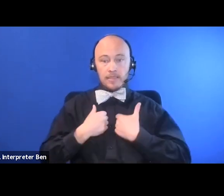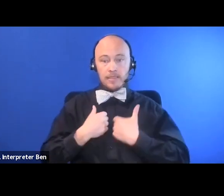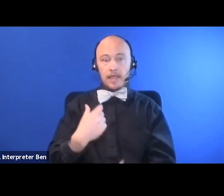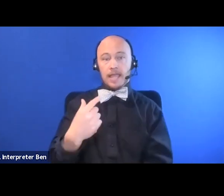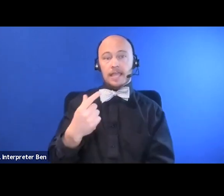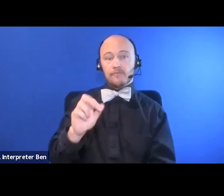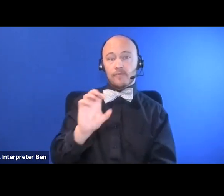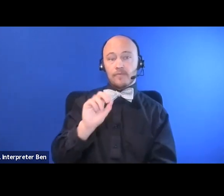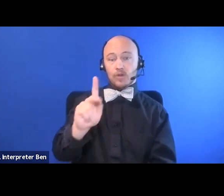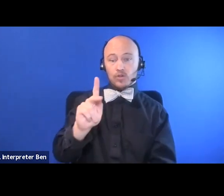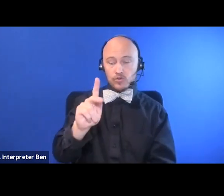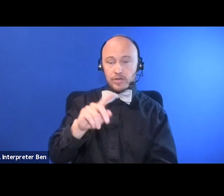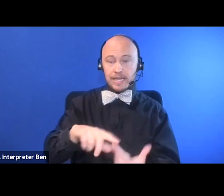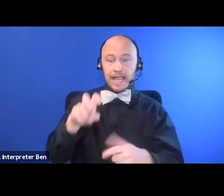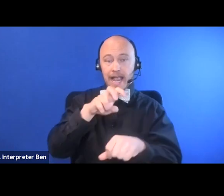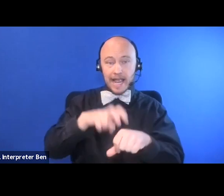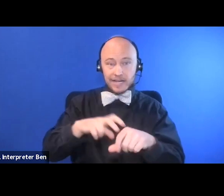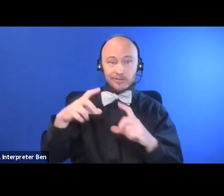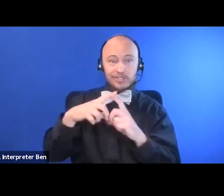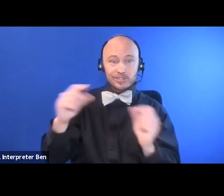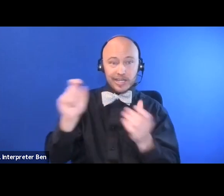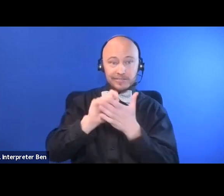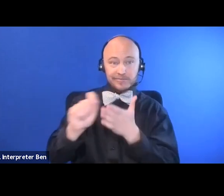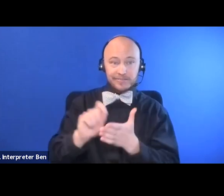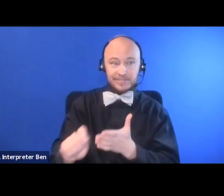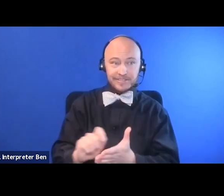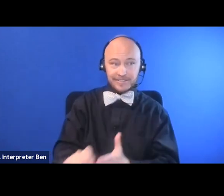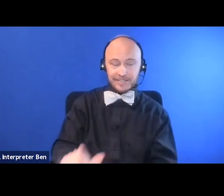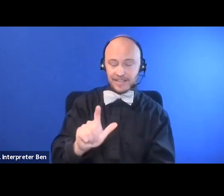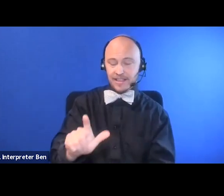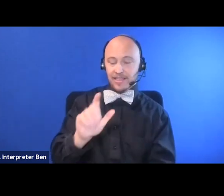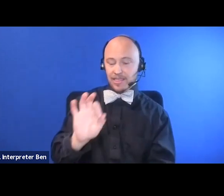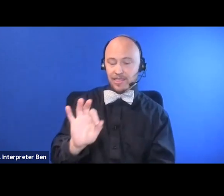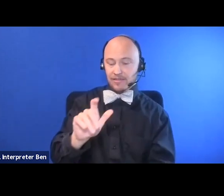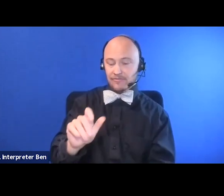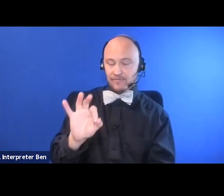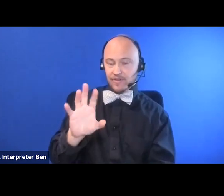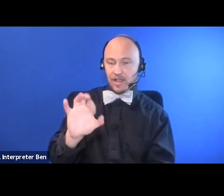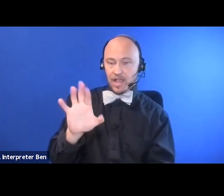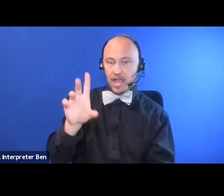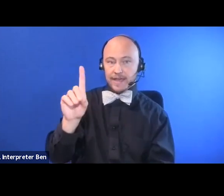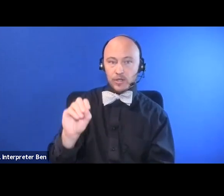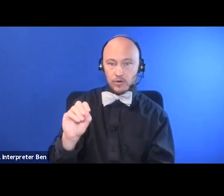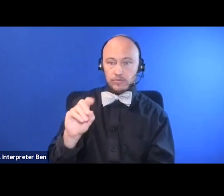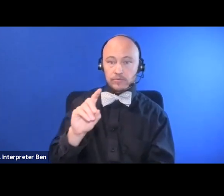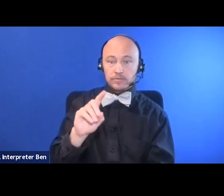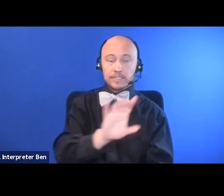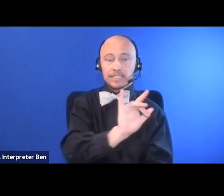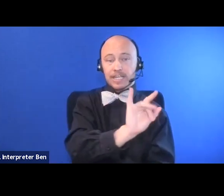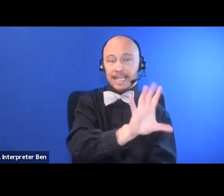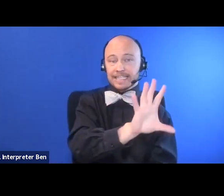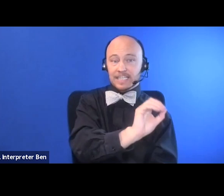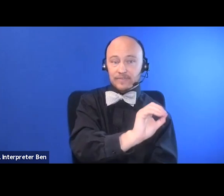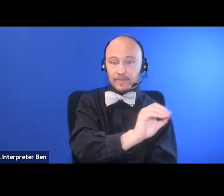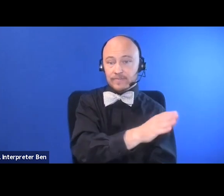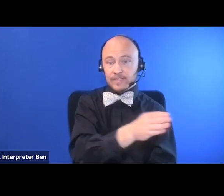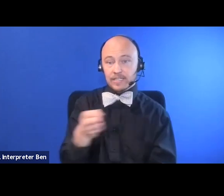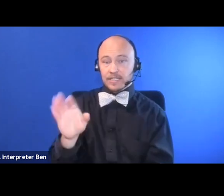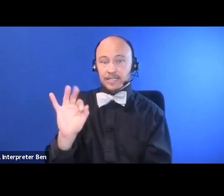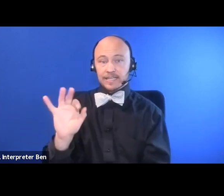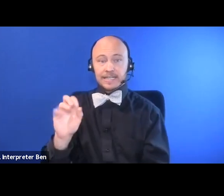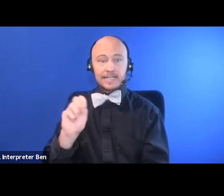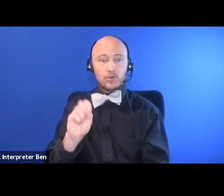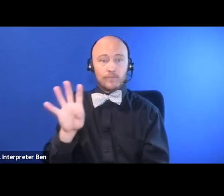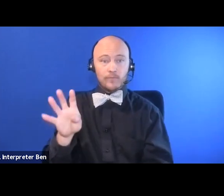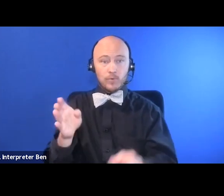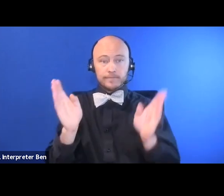Greek-Irish Japanese author named Lafcadio Hearn, who lived from 1850 to